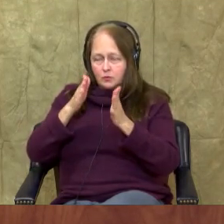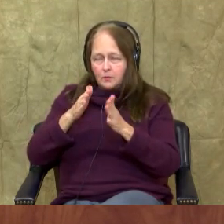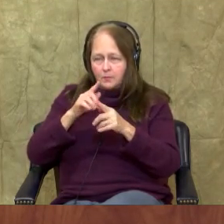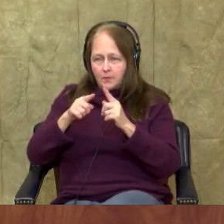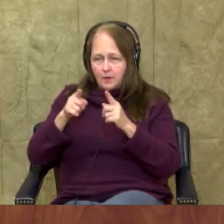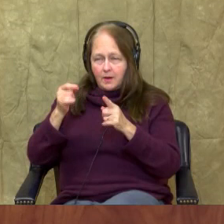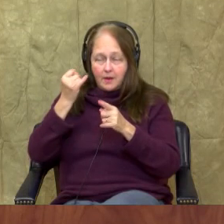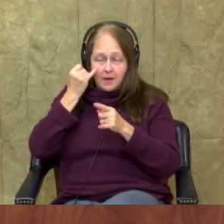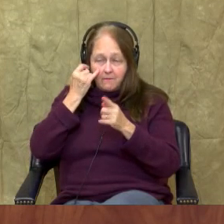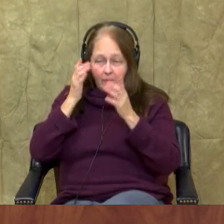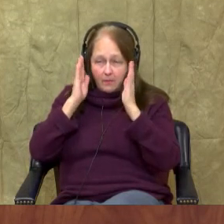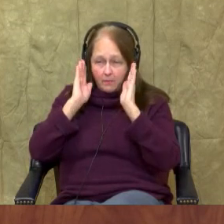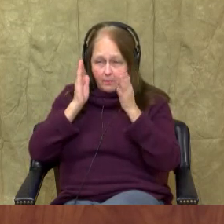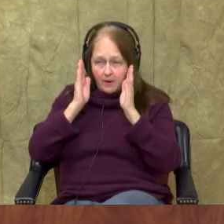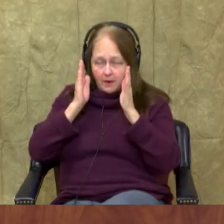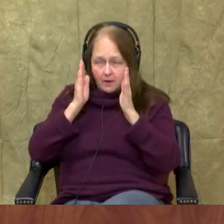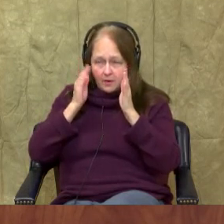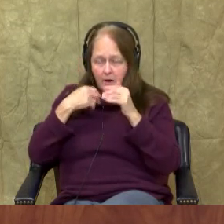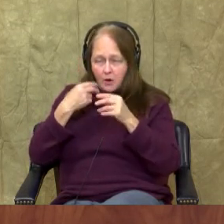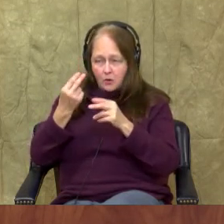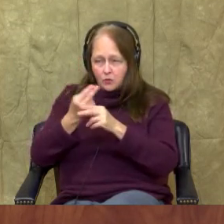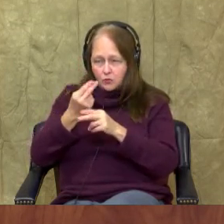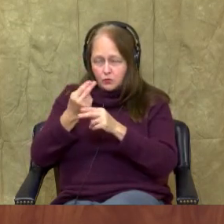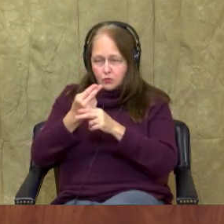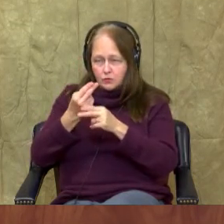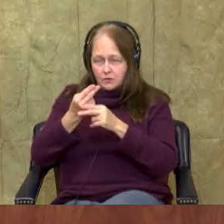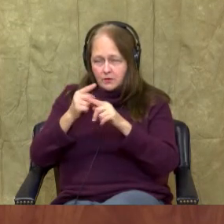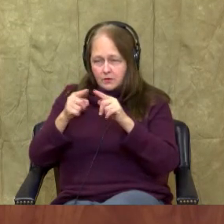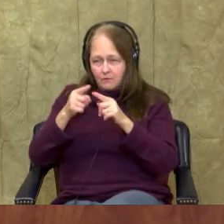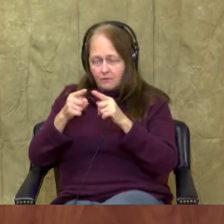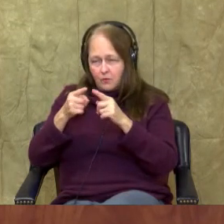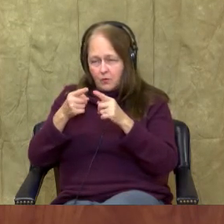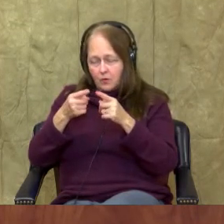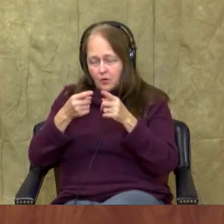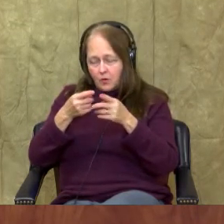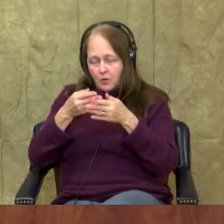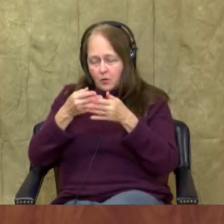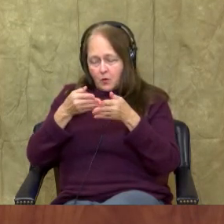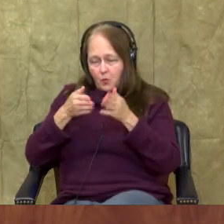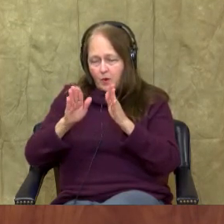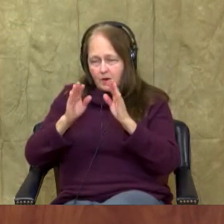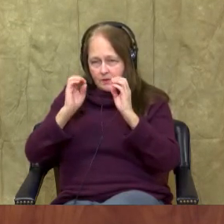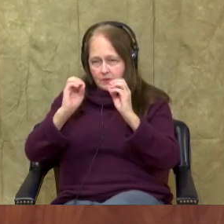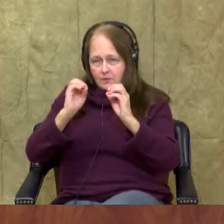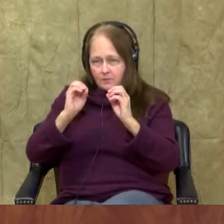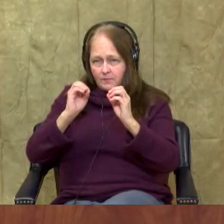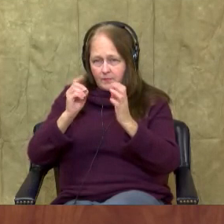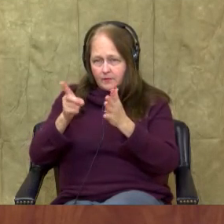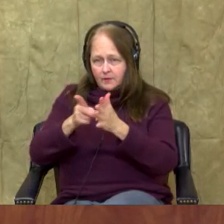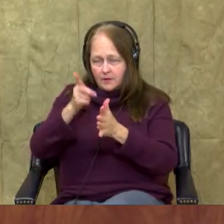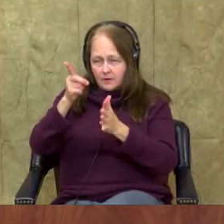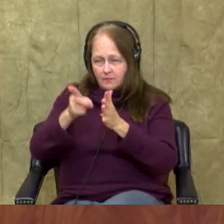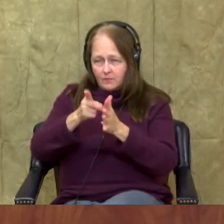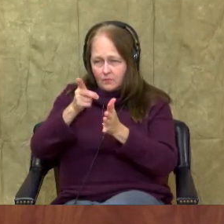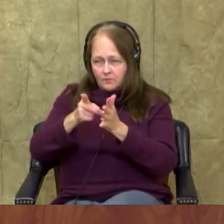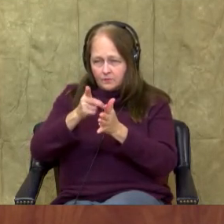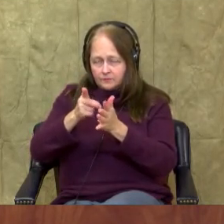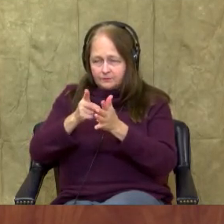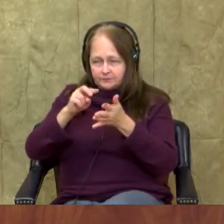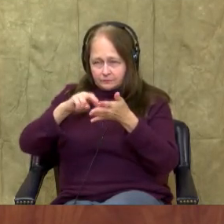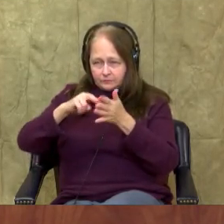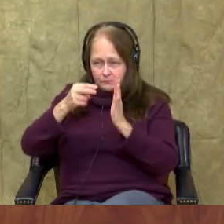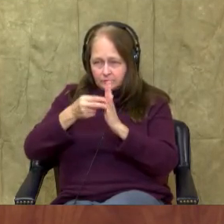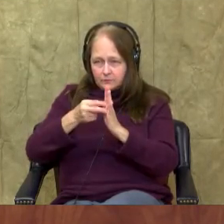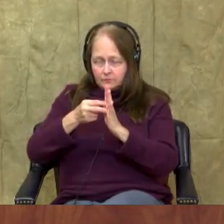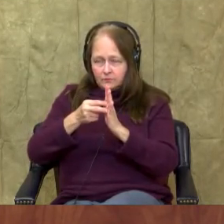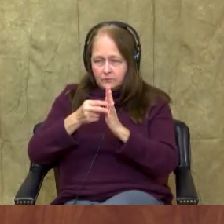they will recognize these techniques that I use in class. So the first strategy is definitions, which means that the meaning